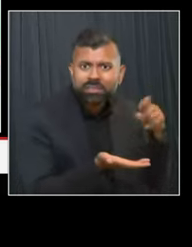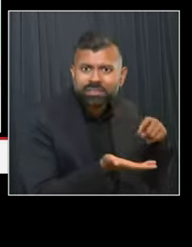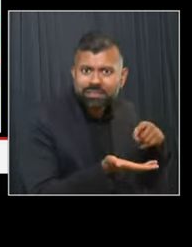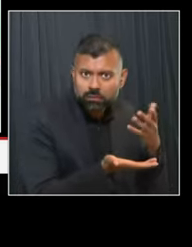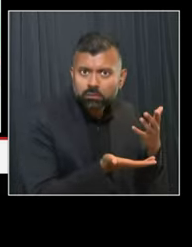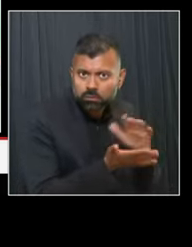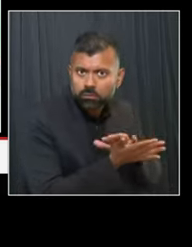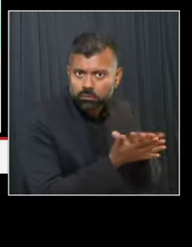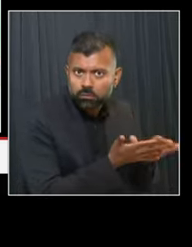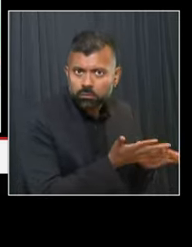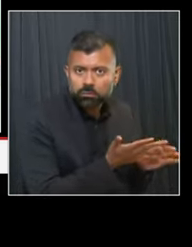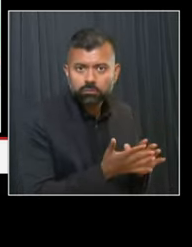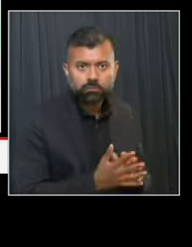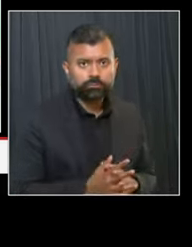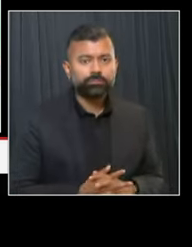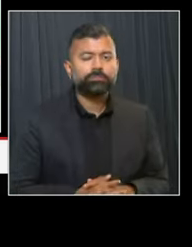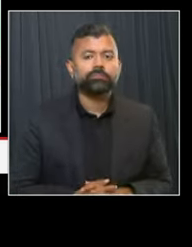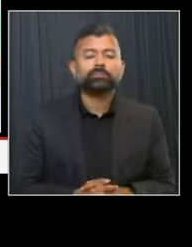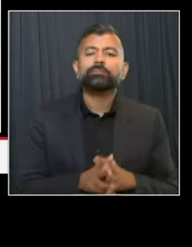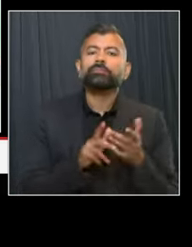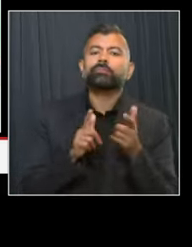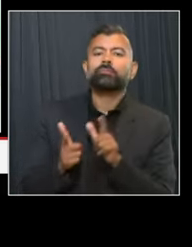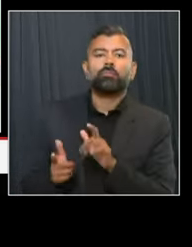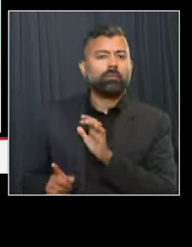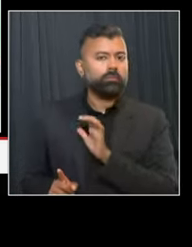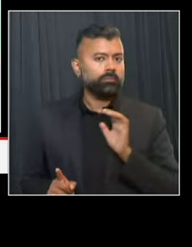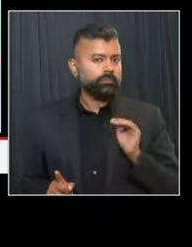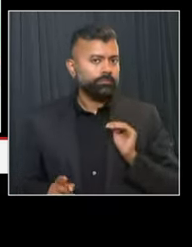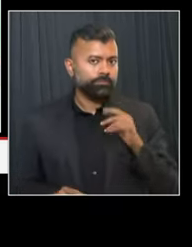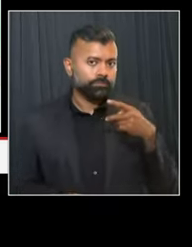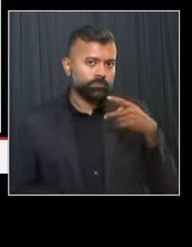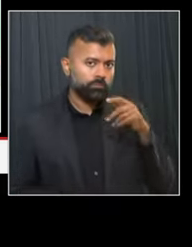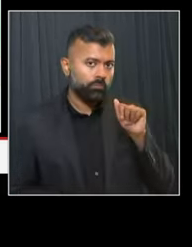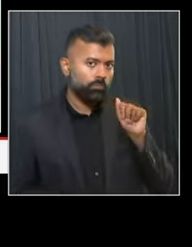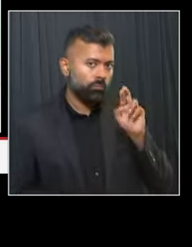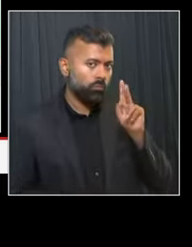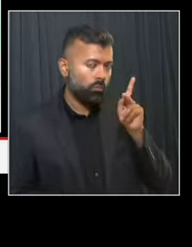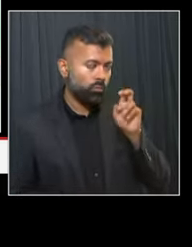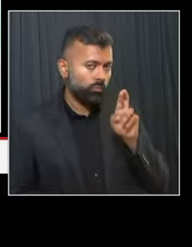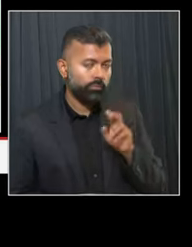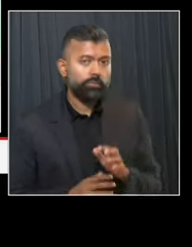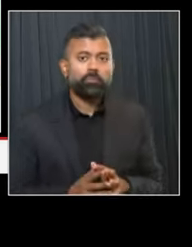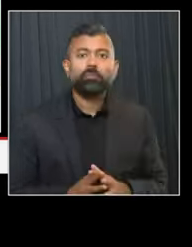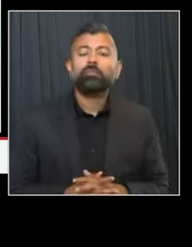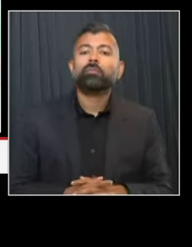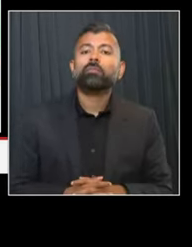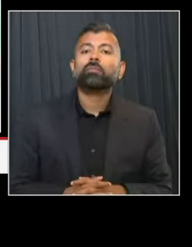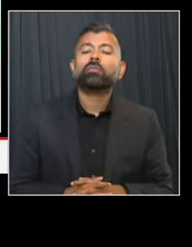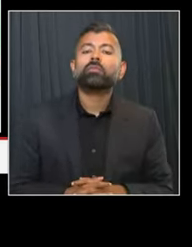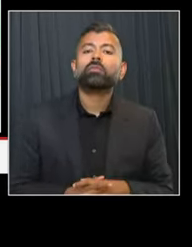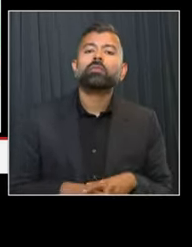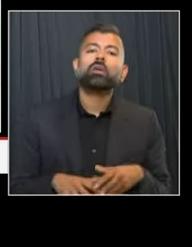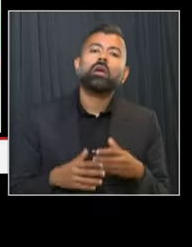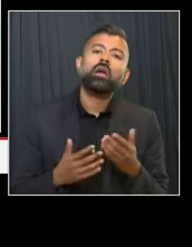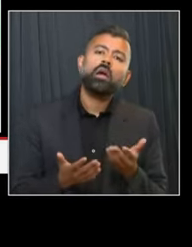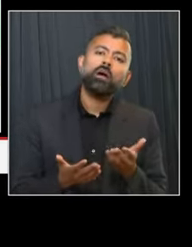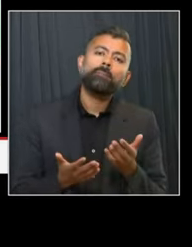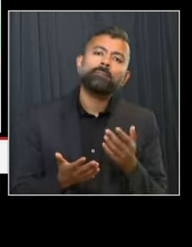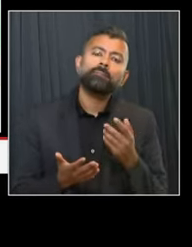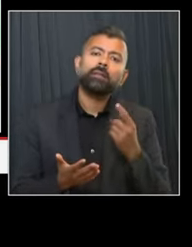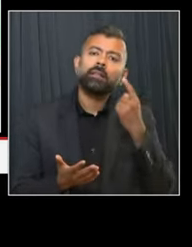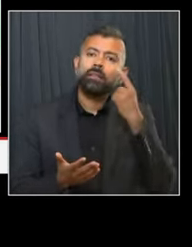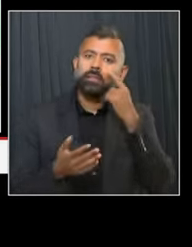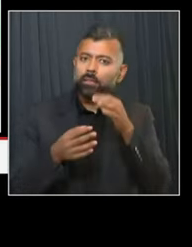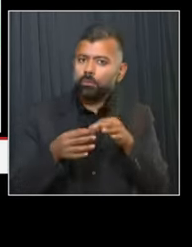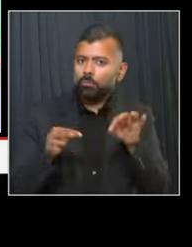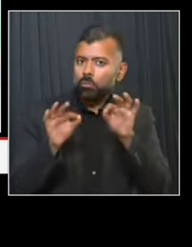and I appreciate that. I think it is worth your team engaging with school communities, because when schools see this, because they too are